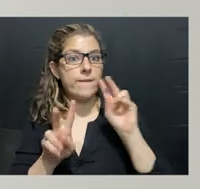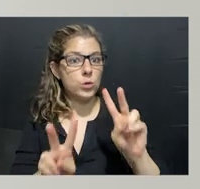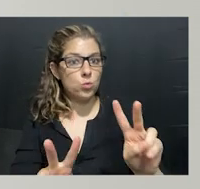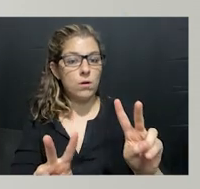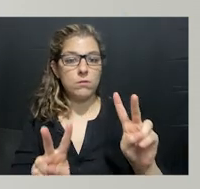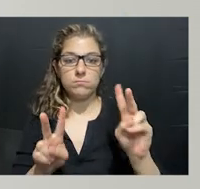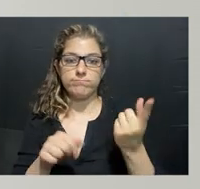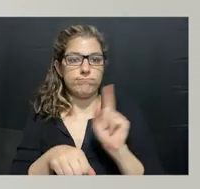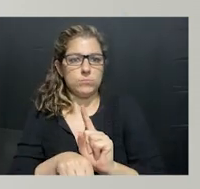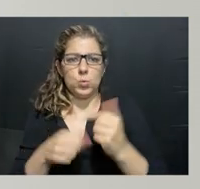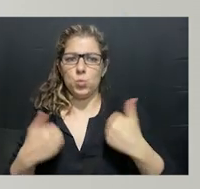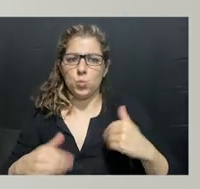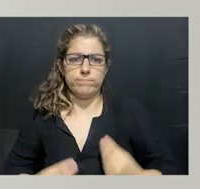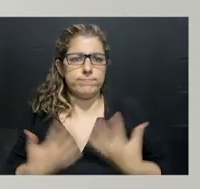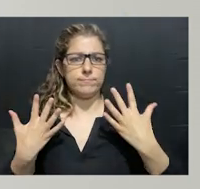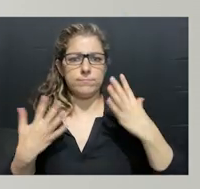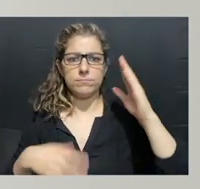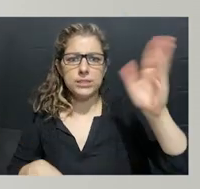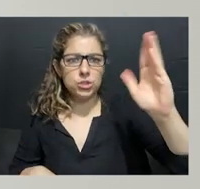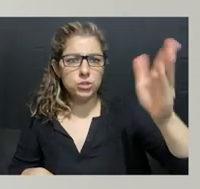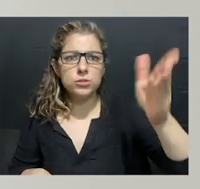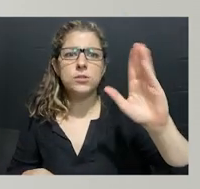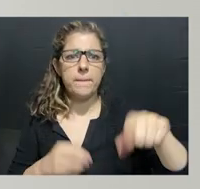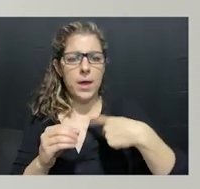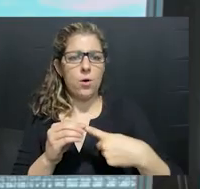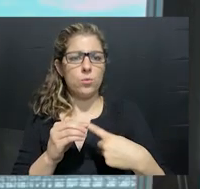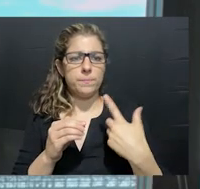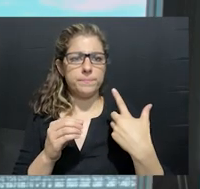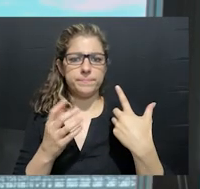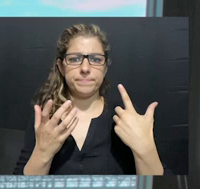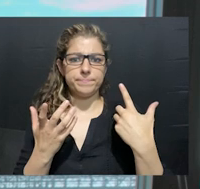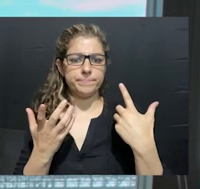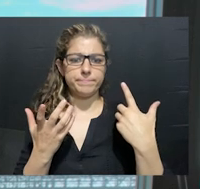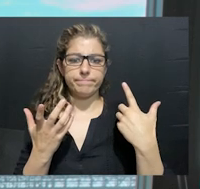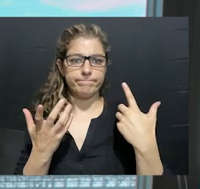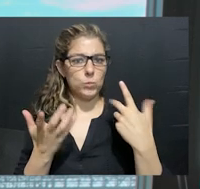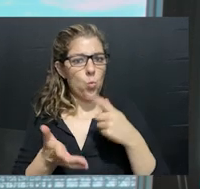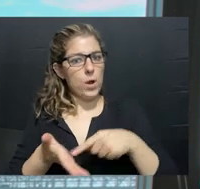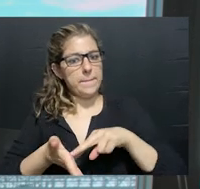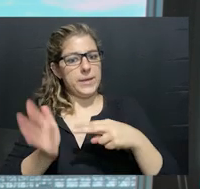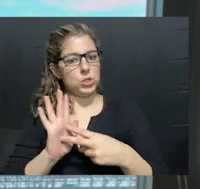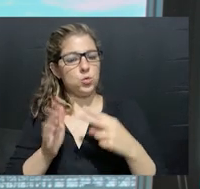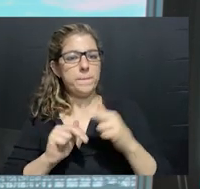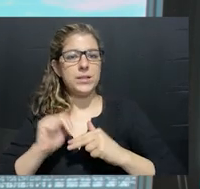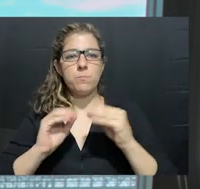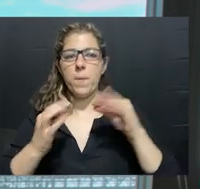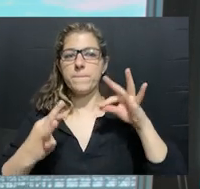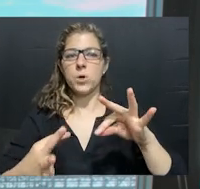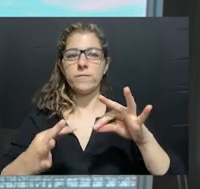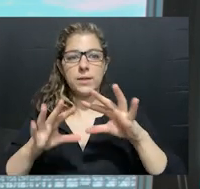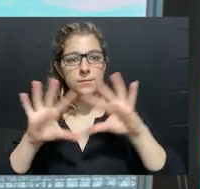and delivered a stirring address about what it means to build a more perfect union and the